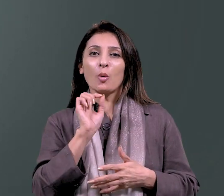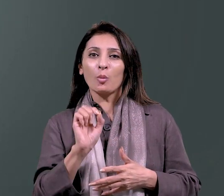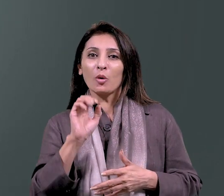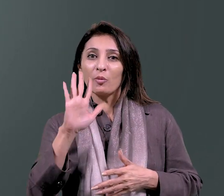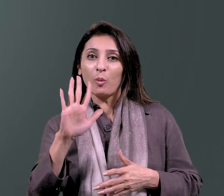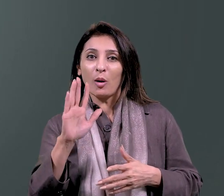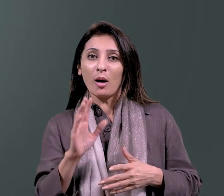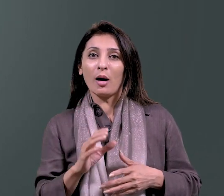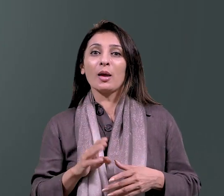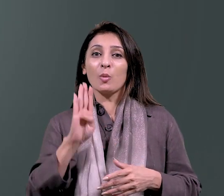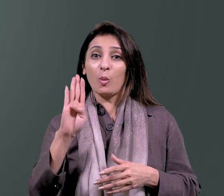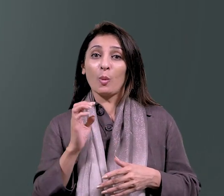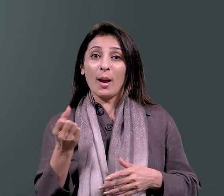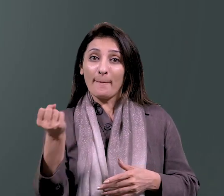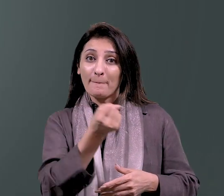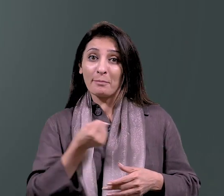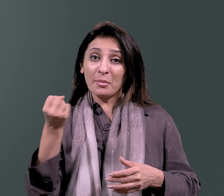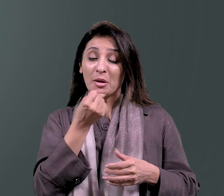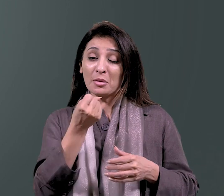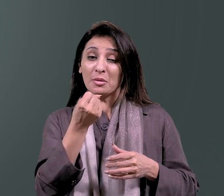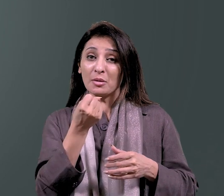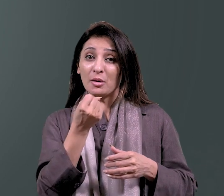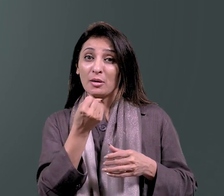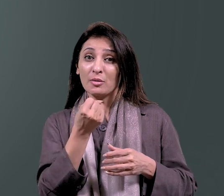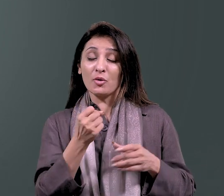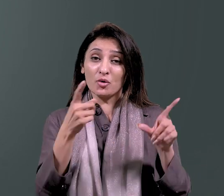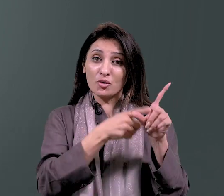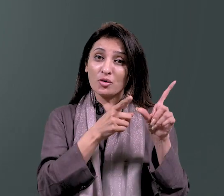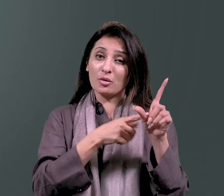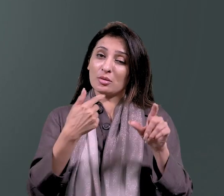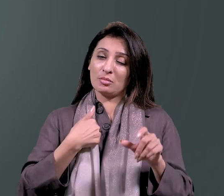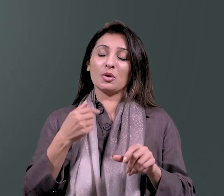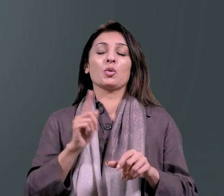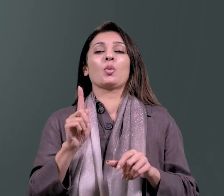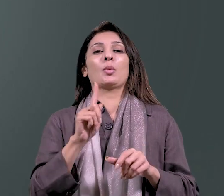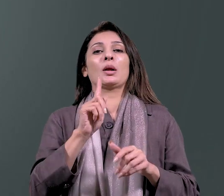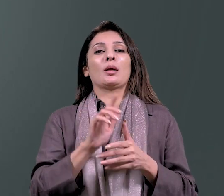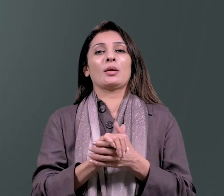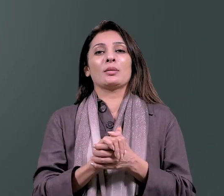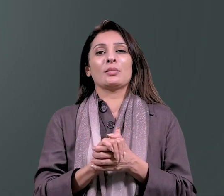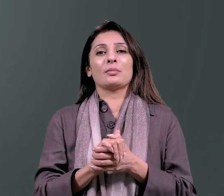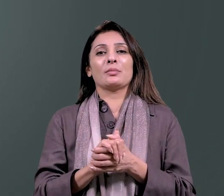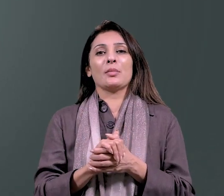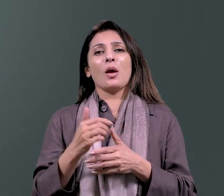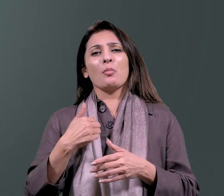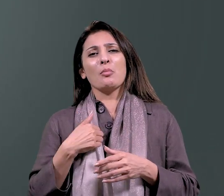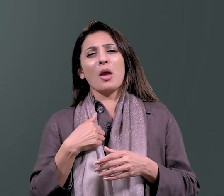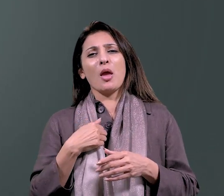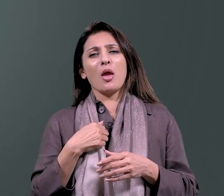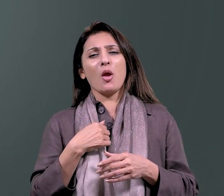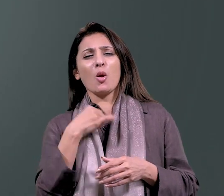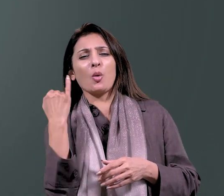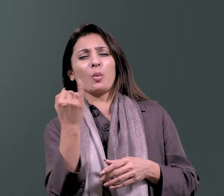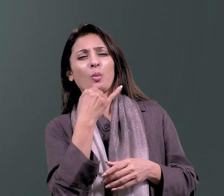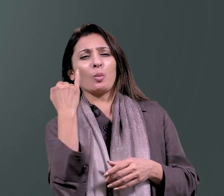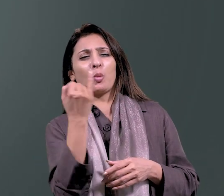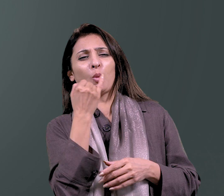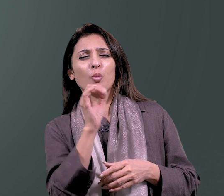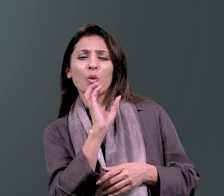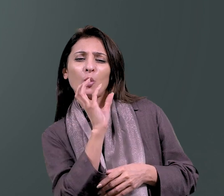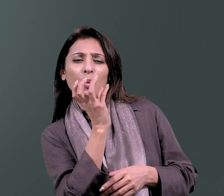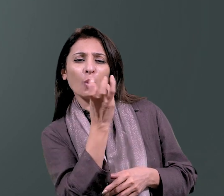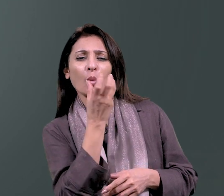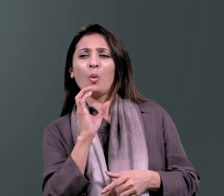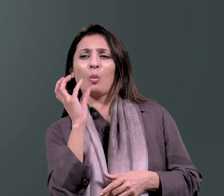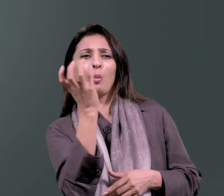4.5 billion years is the closest they can venture. I wandered lonely in my destined